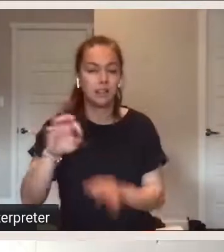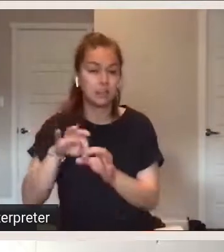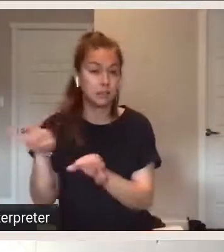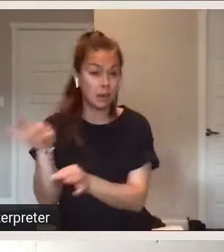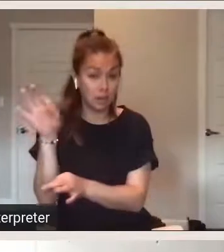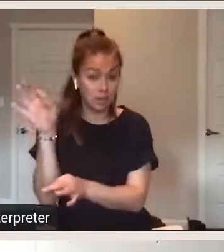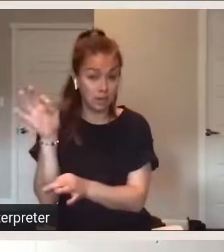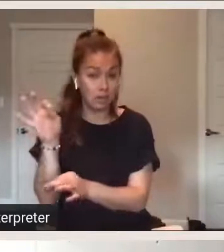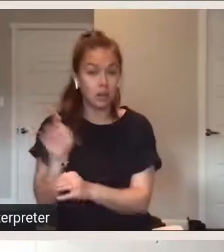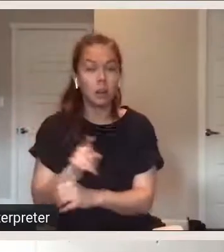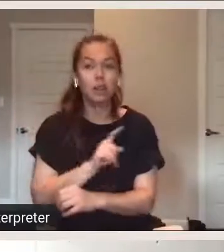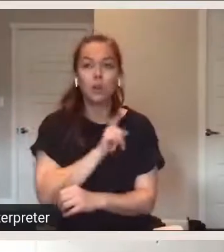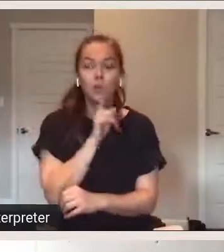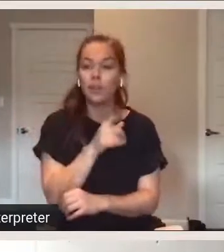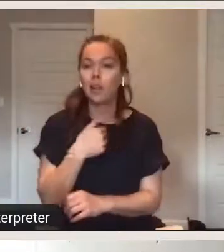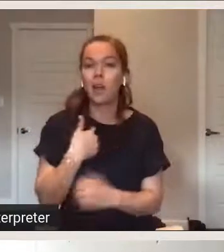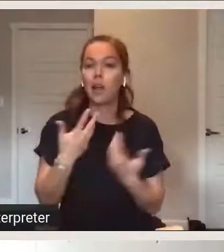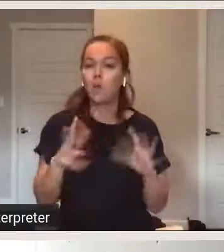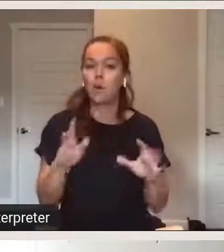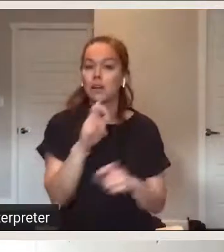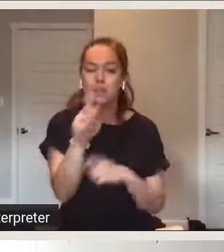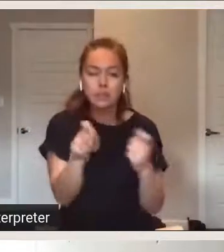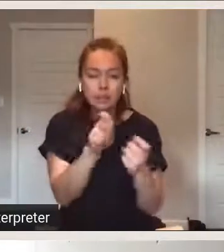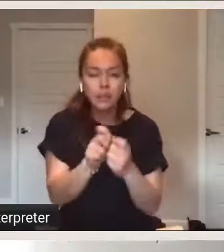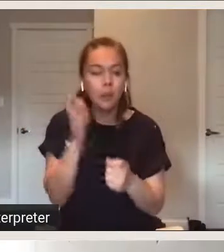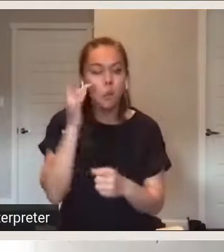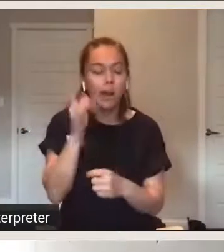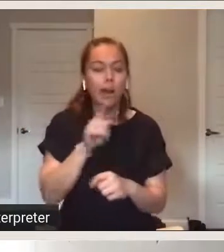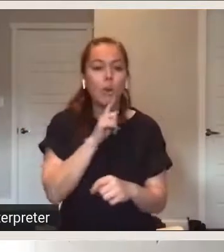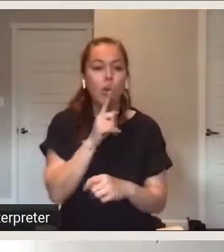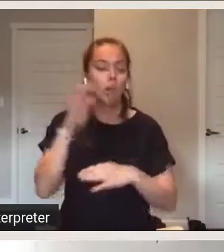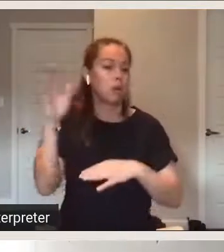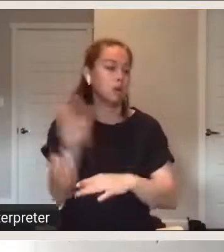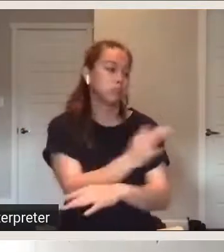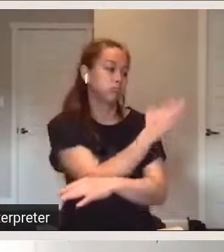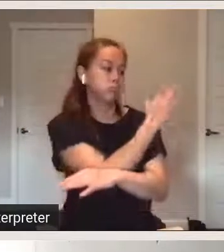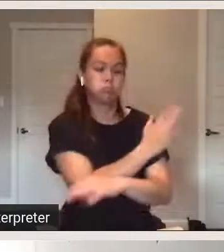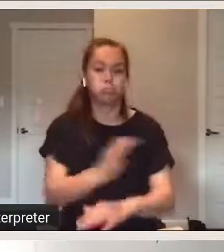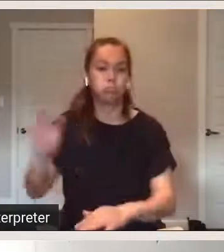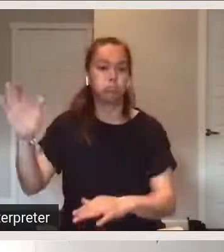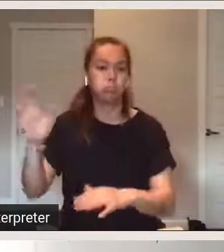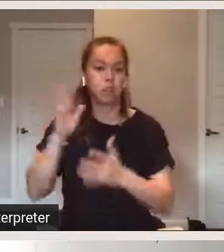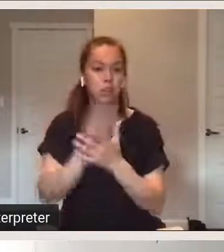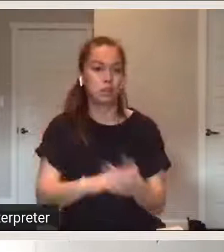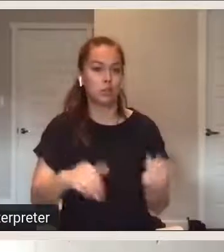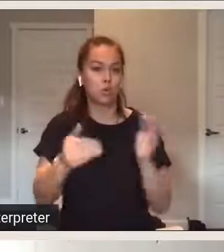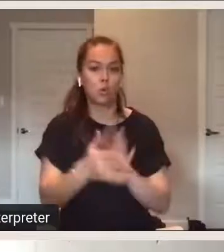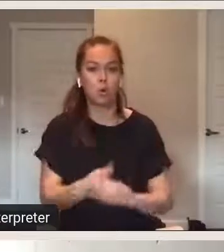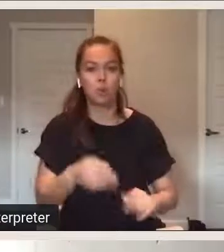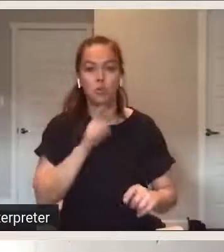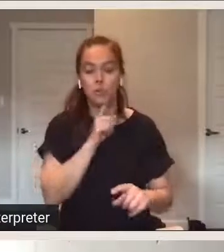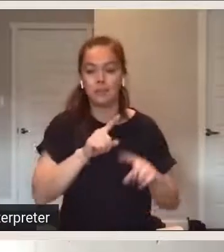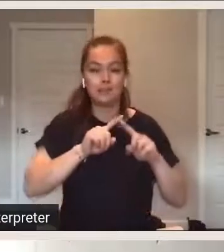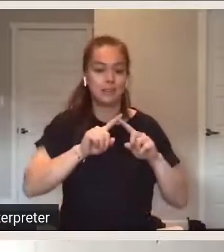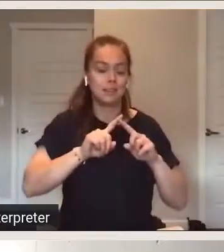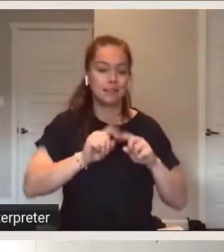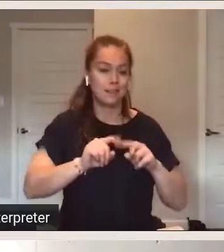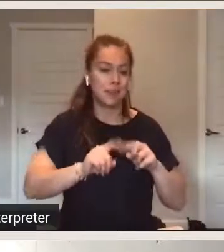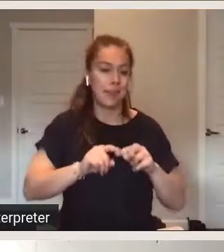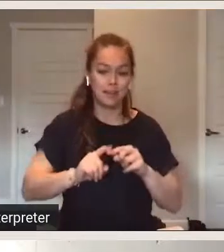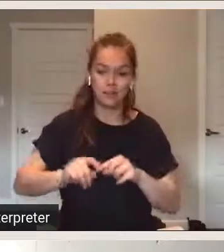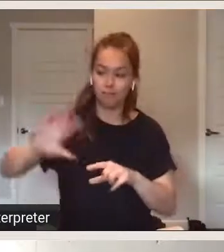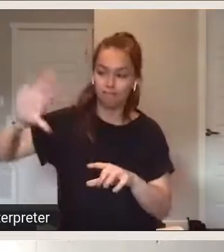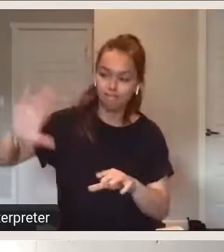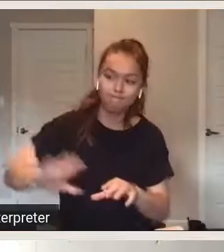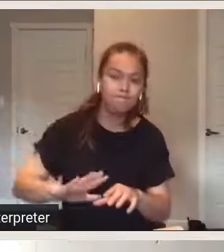because, again, it's so vast that we used it as the umbrella term that it is. And then we kind of had